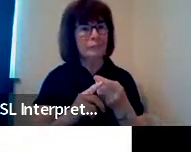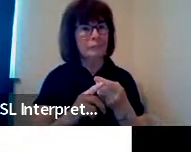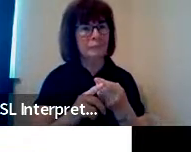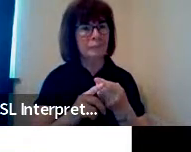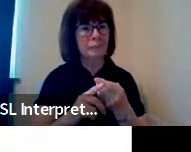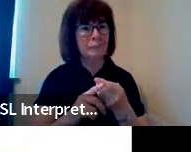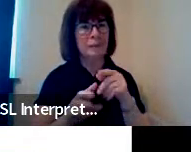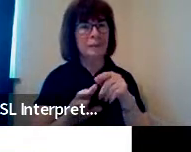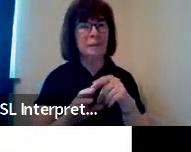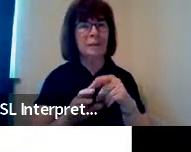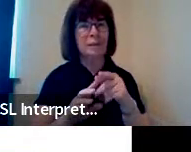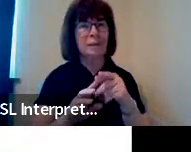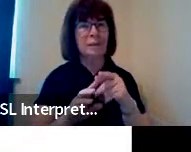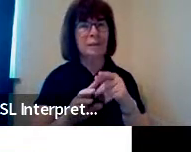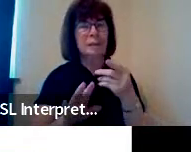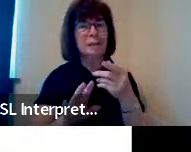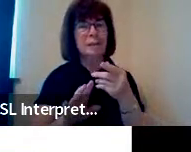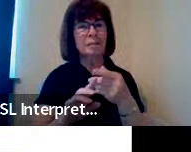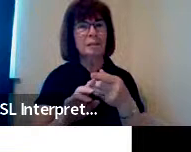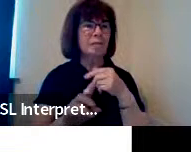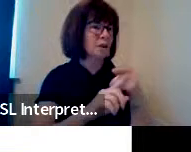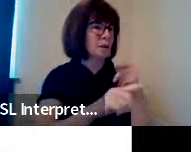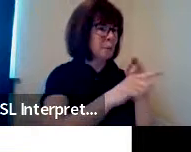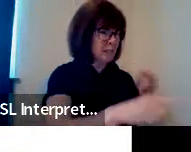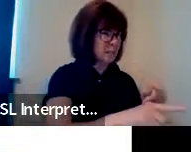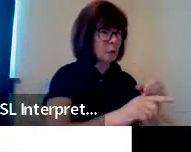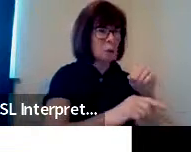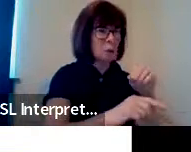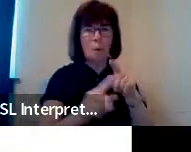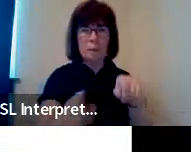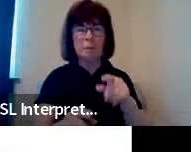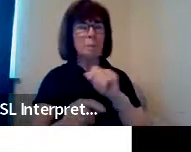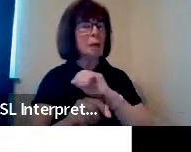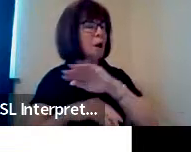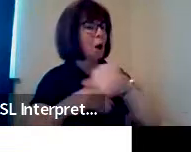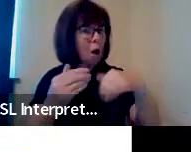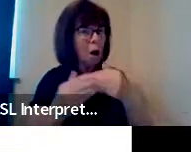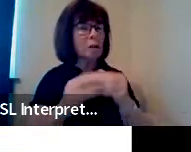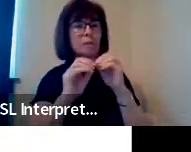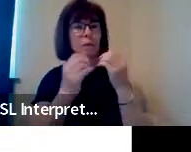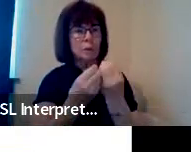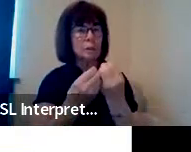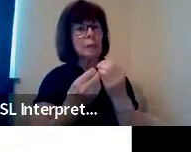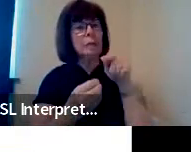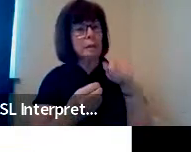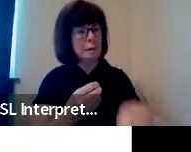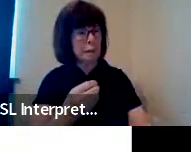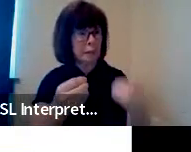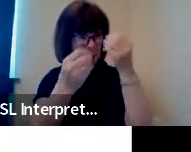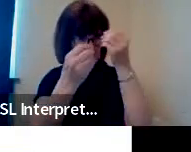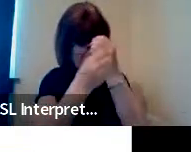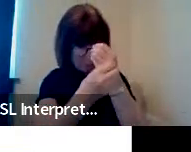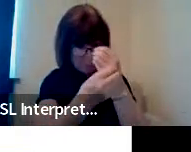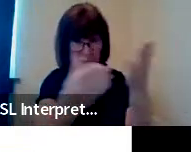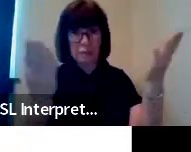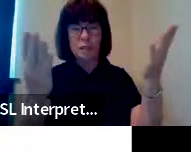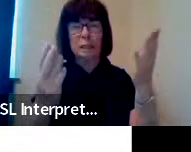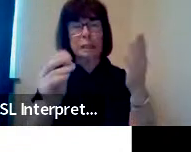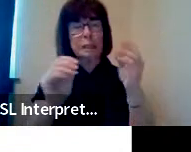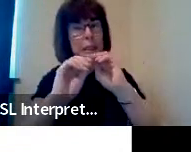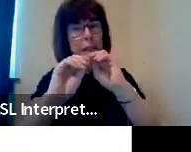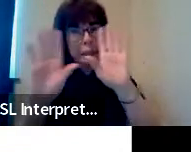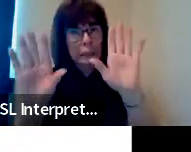Deep East or unincorporated or what have you. It should be across the board that these messages should be clear, distinct, and